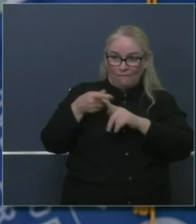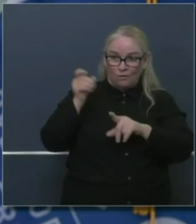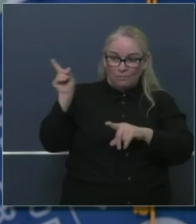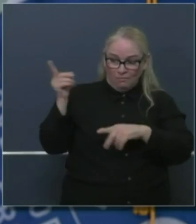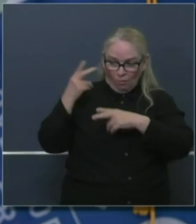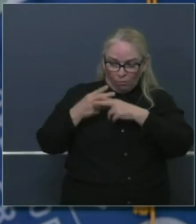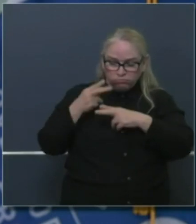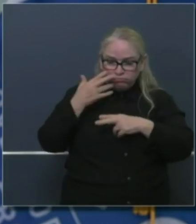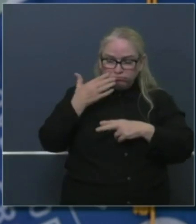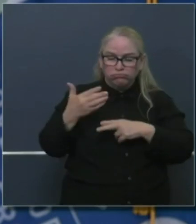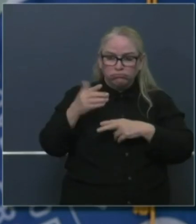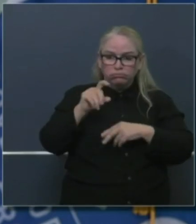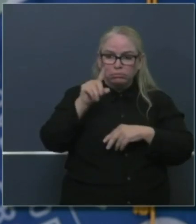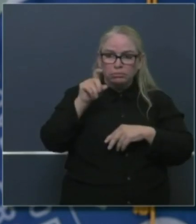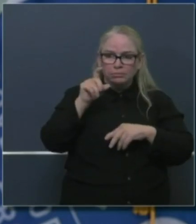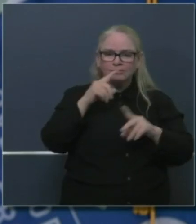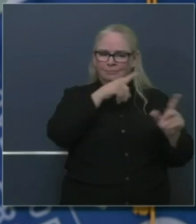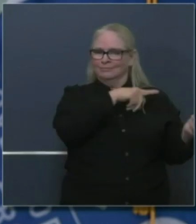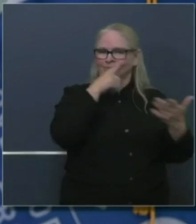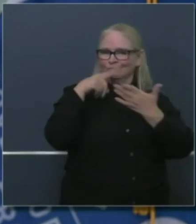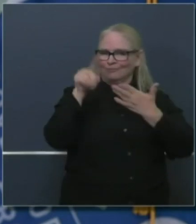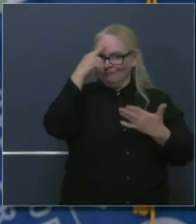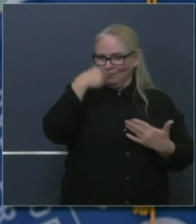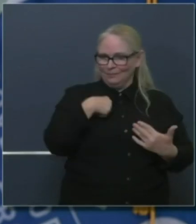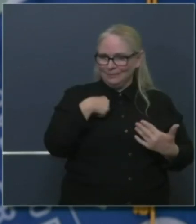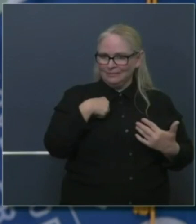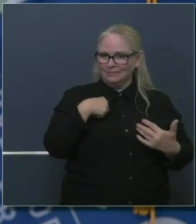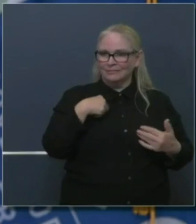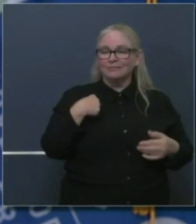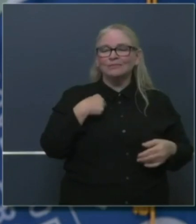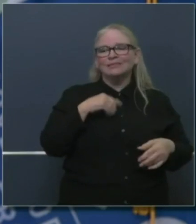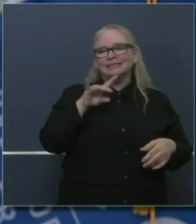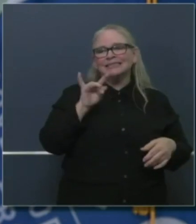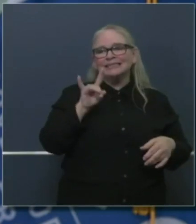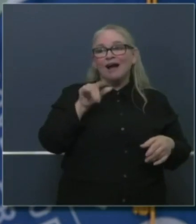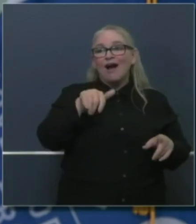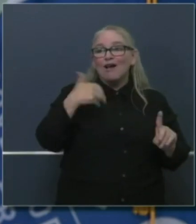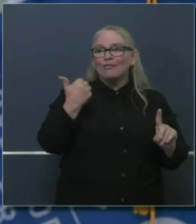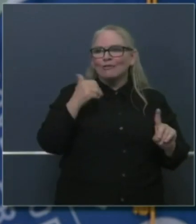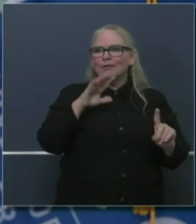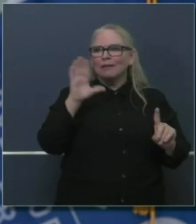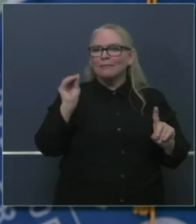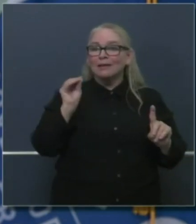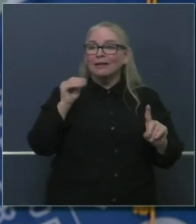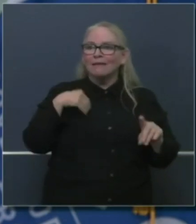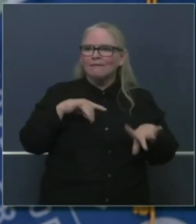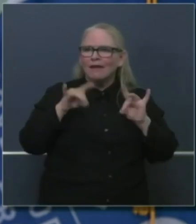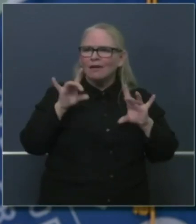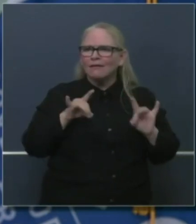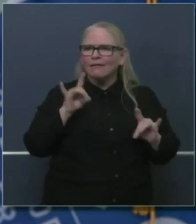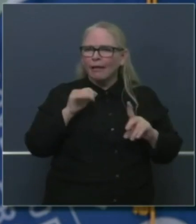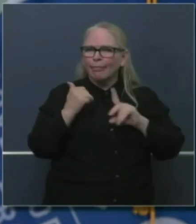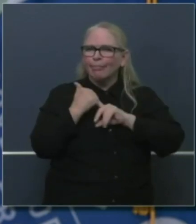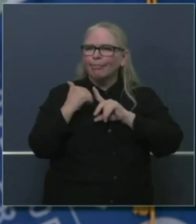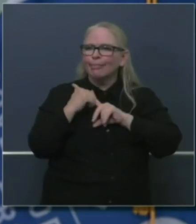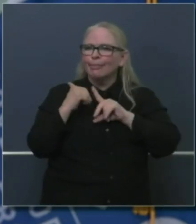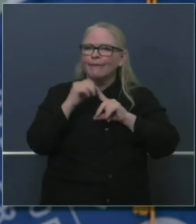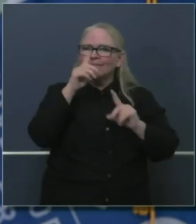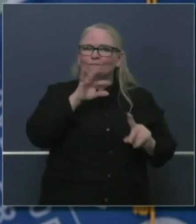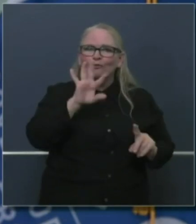in previous press conferences, a lot of fraud, a lot of promises not kept, and the inability